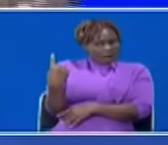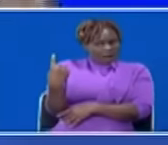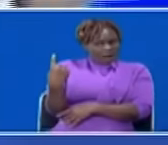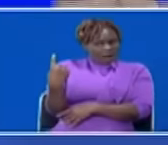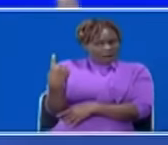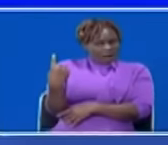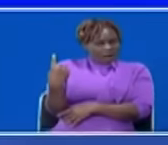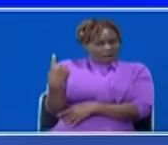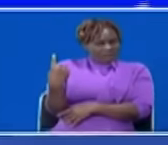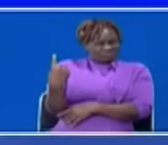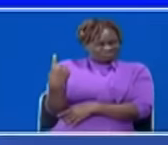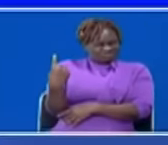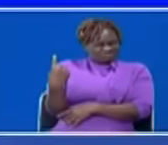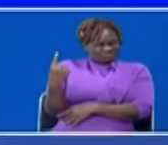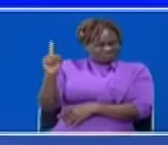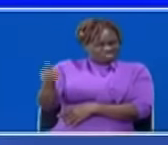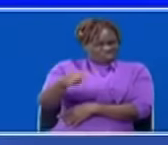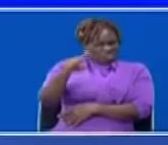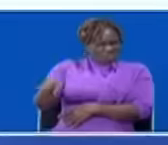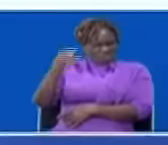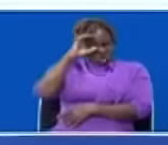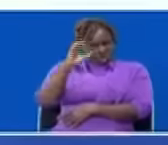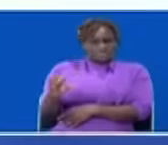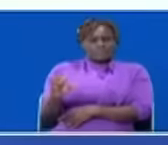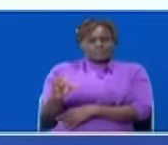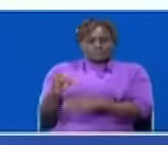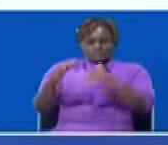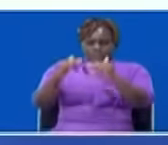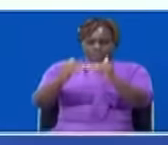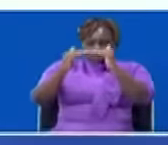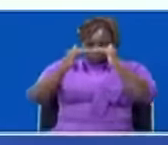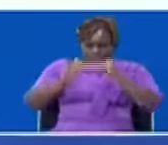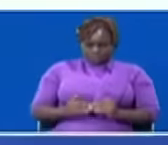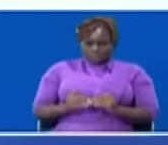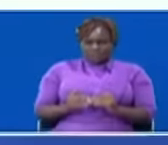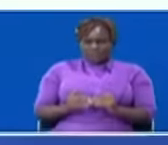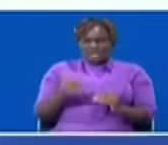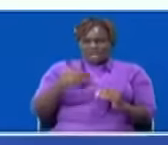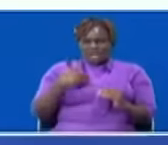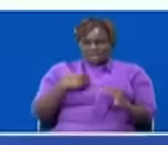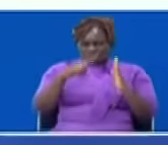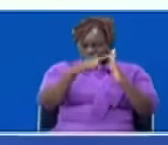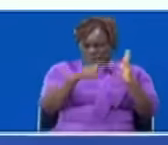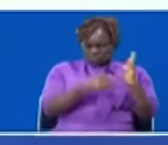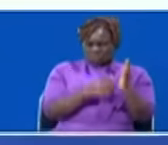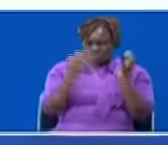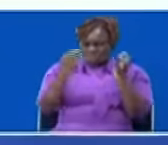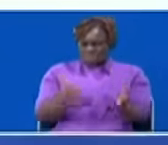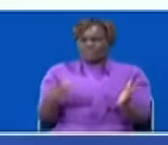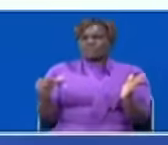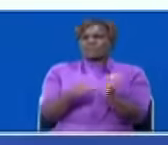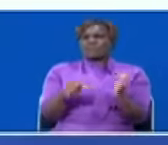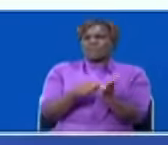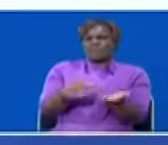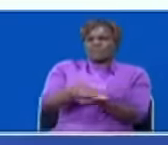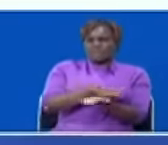an Ababu matter, really is a lost cause. Now, coming to the issues raised there, because they're very weighty issues raised in that statement, there were